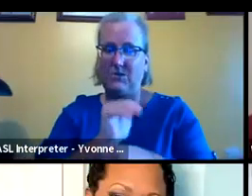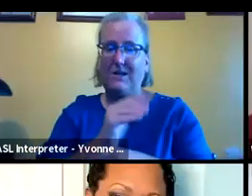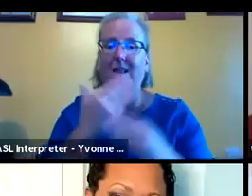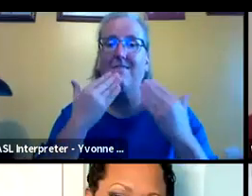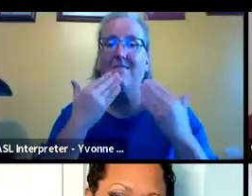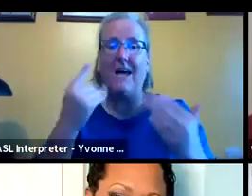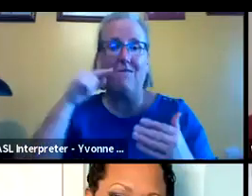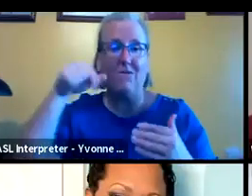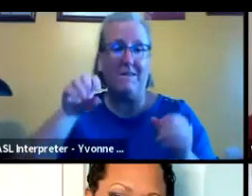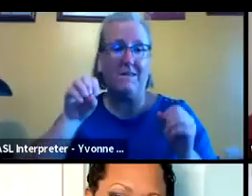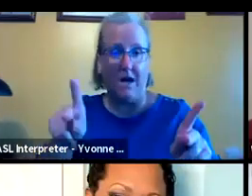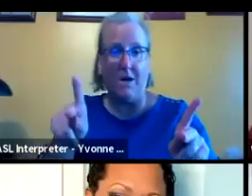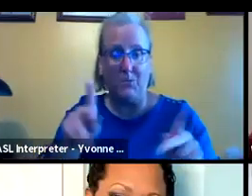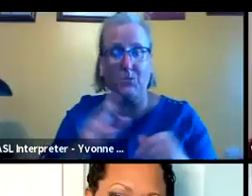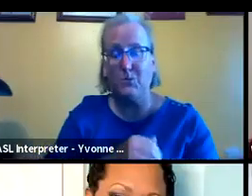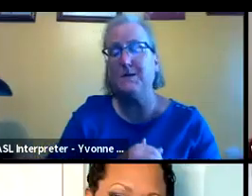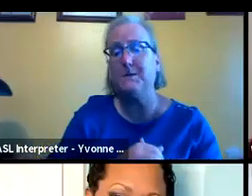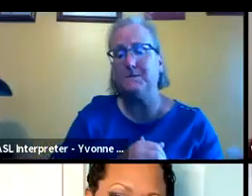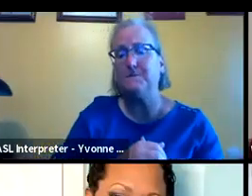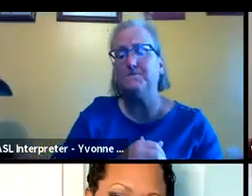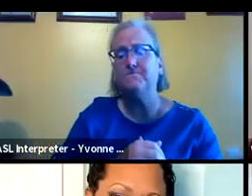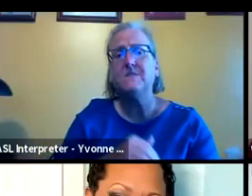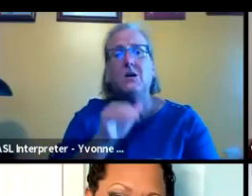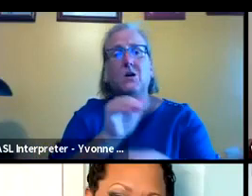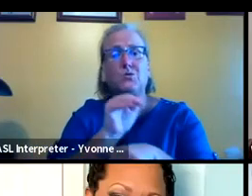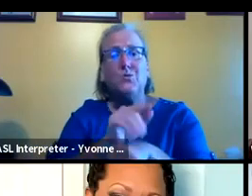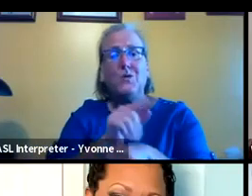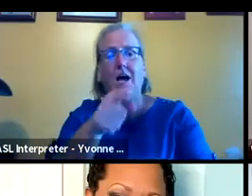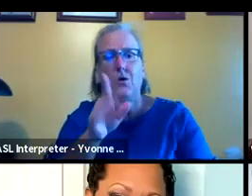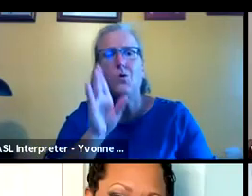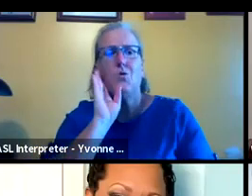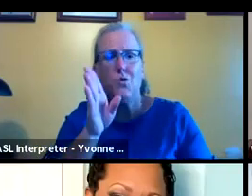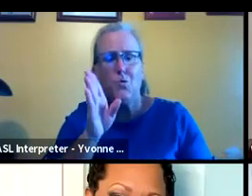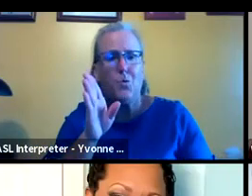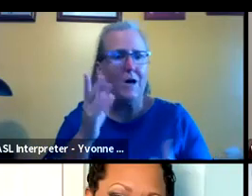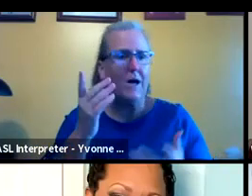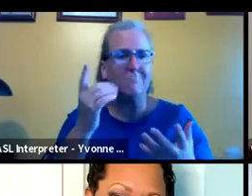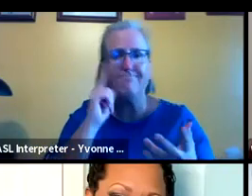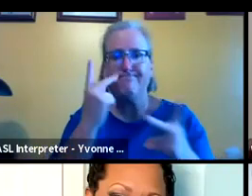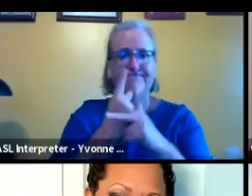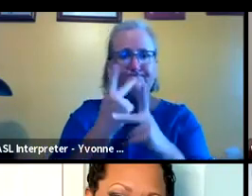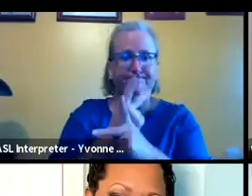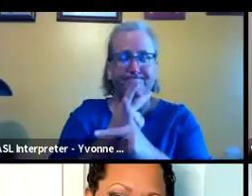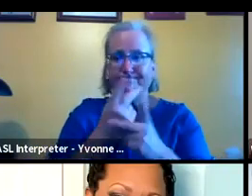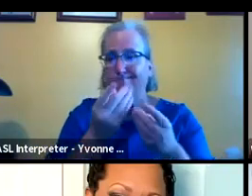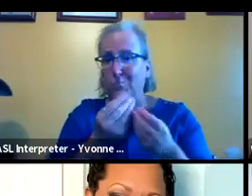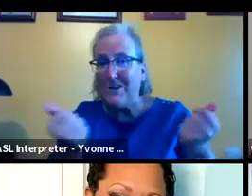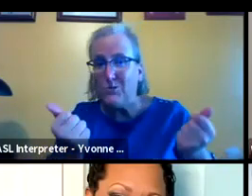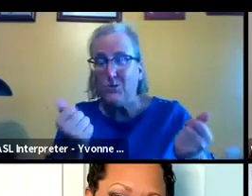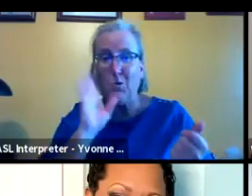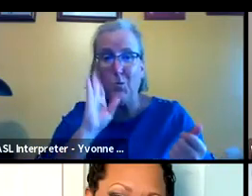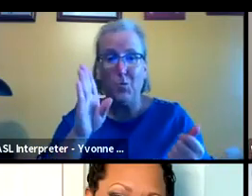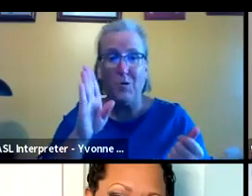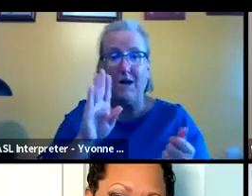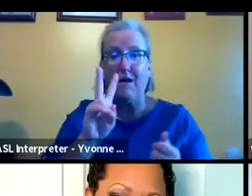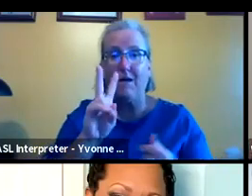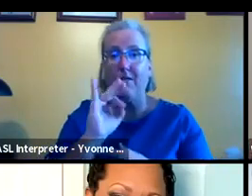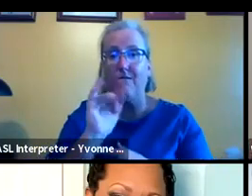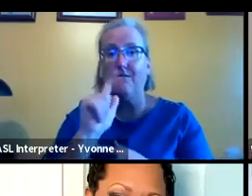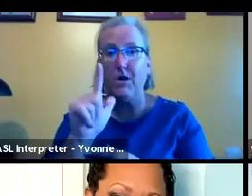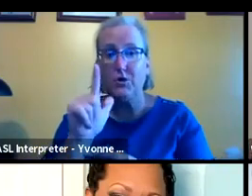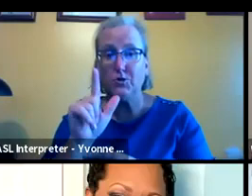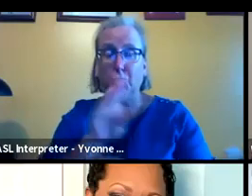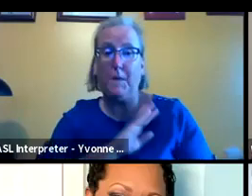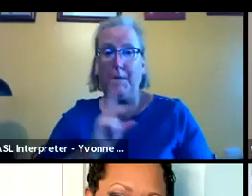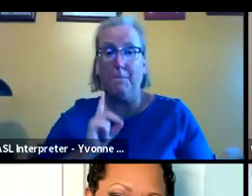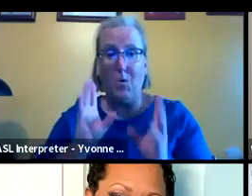me this opportunity. Tonight, you will take action on a resolution to hold virtual board meetings. There's a list of things